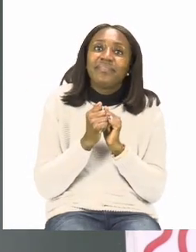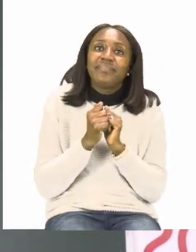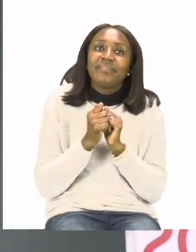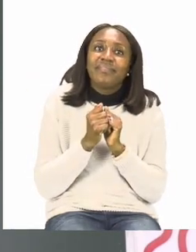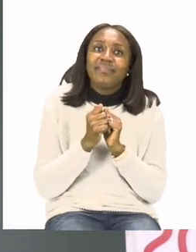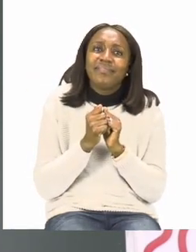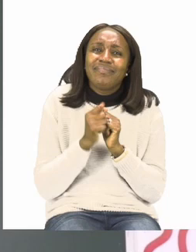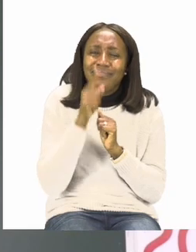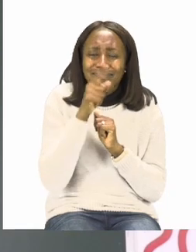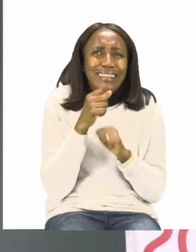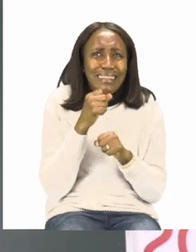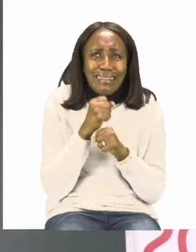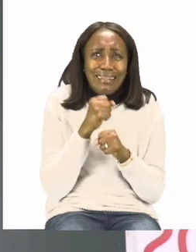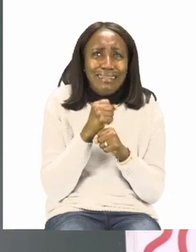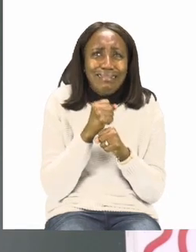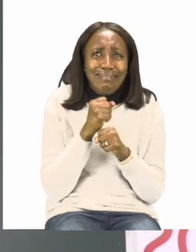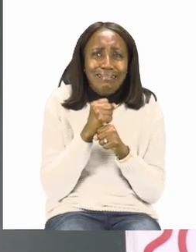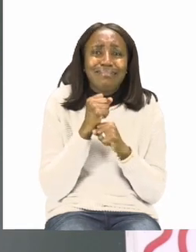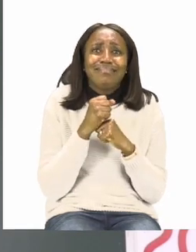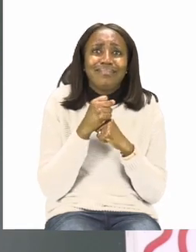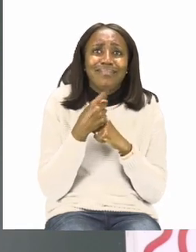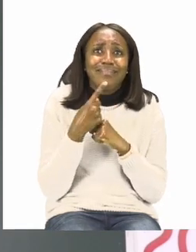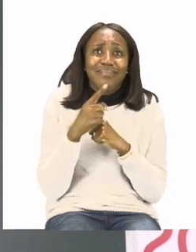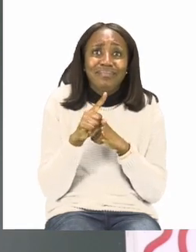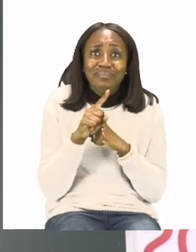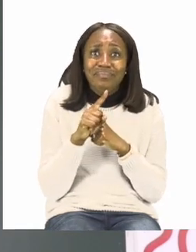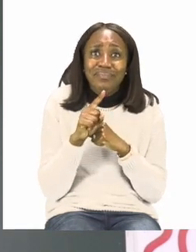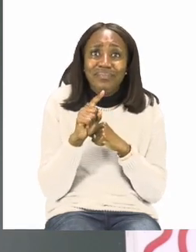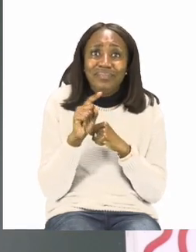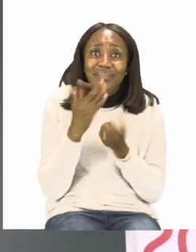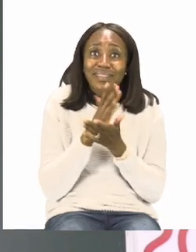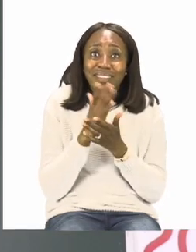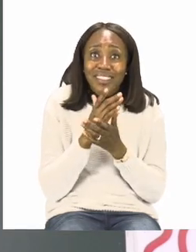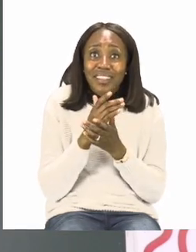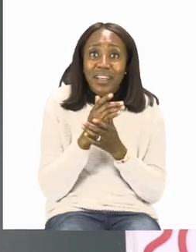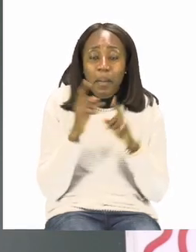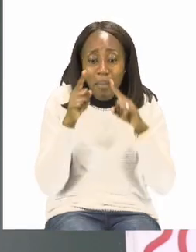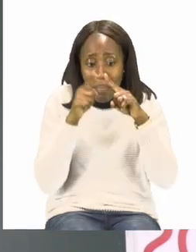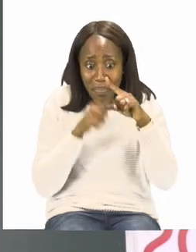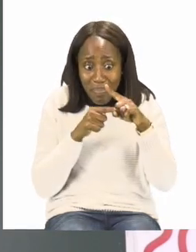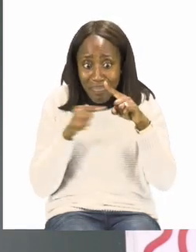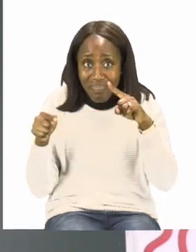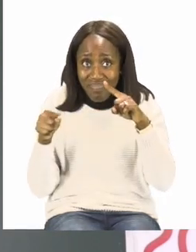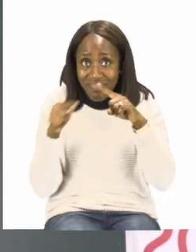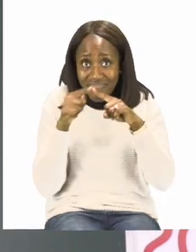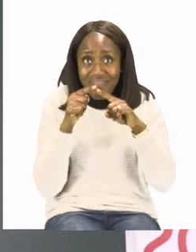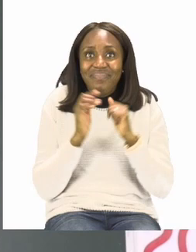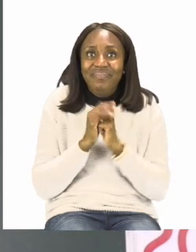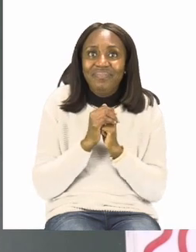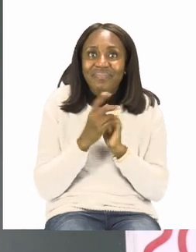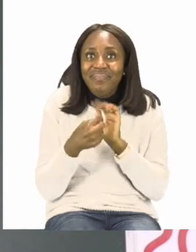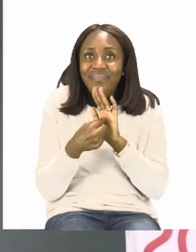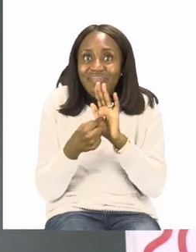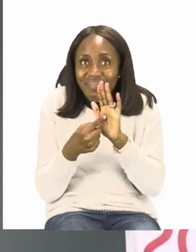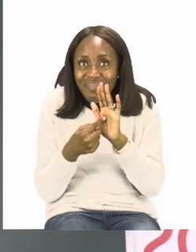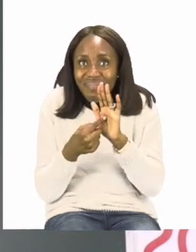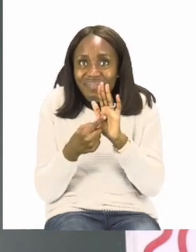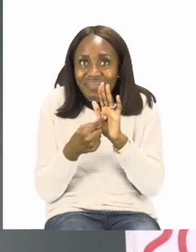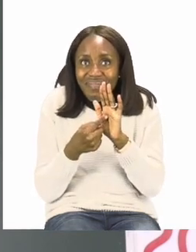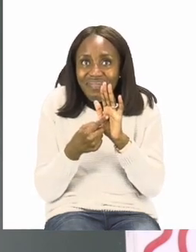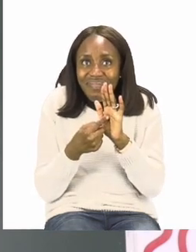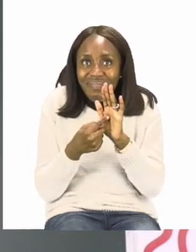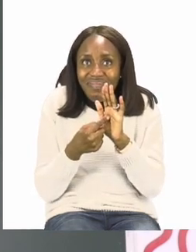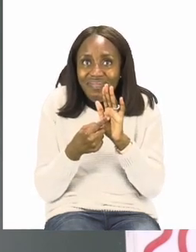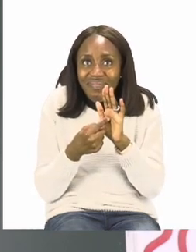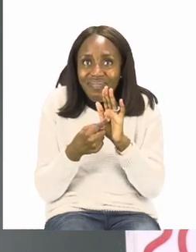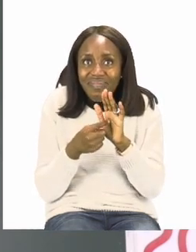know is a difficult shape, but there are some triangles in that shape as well. Here in the classroom, we have done